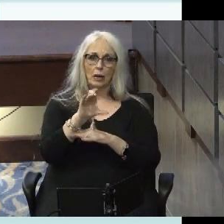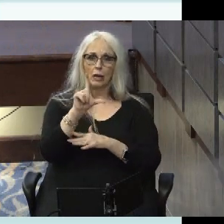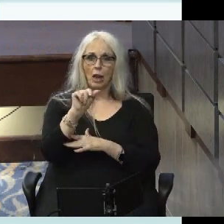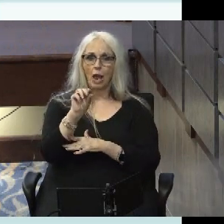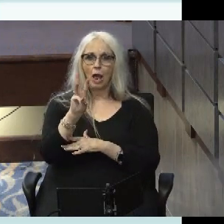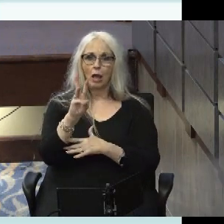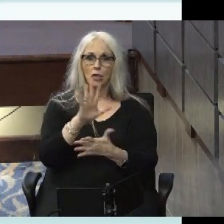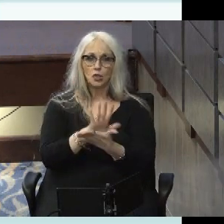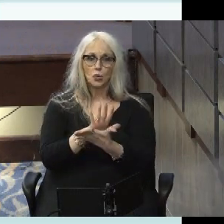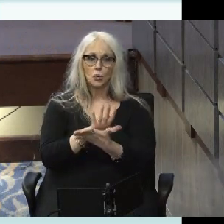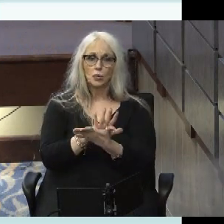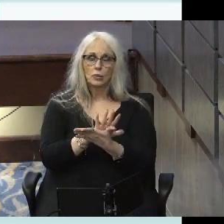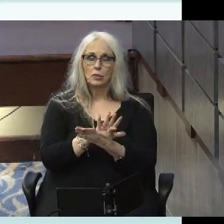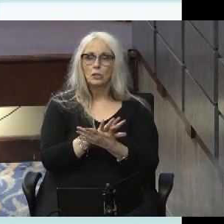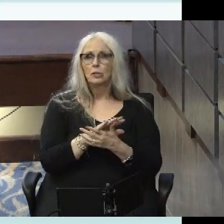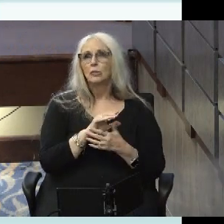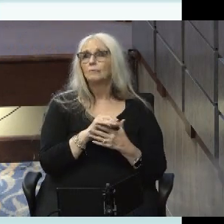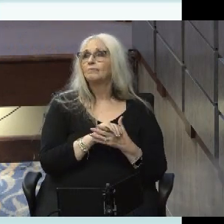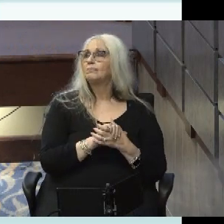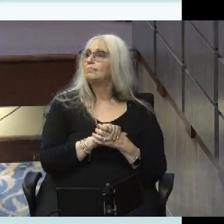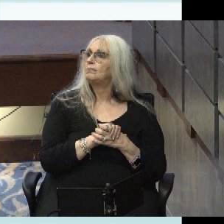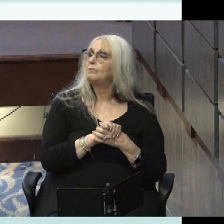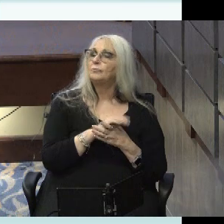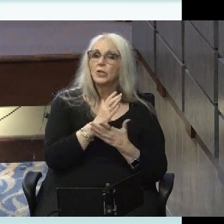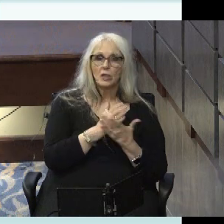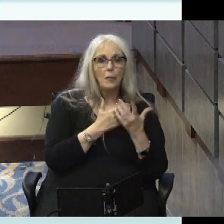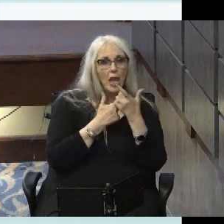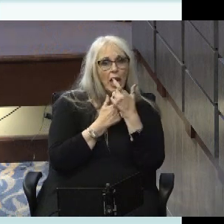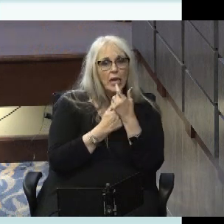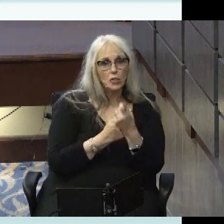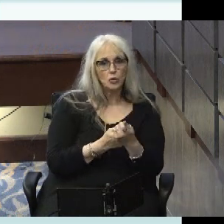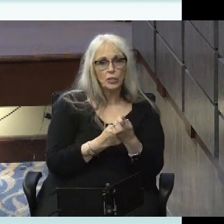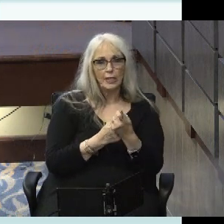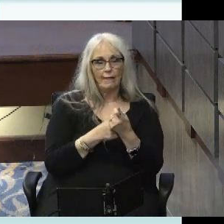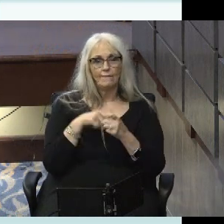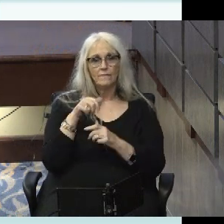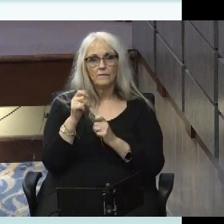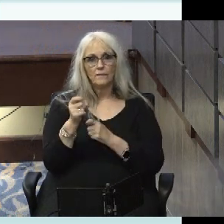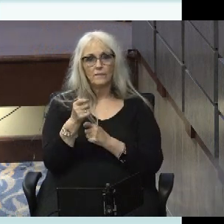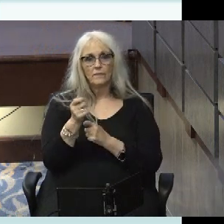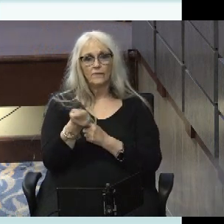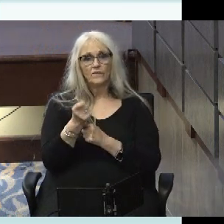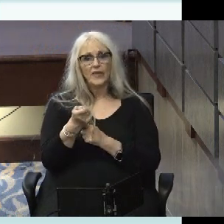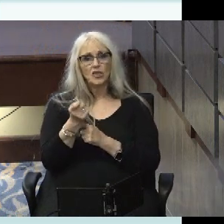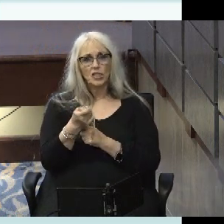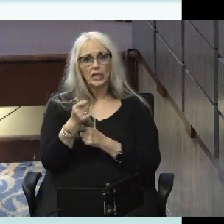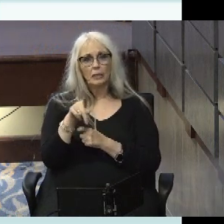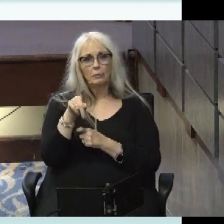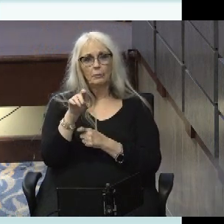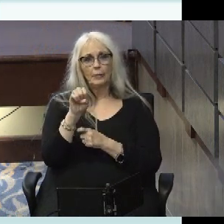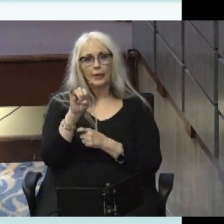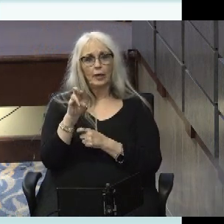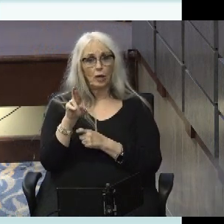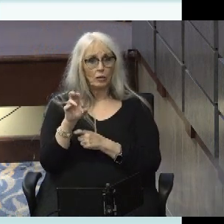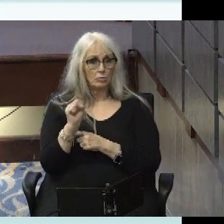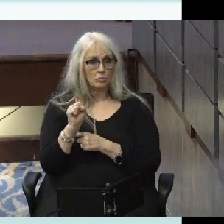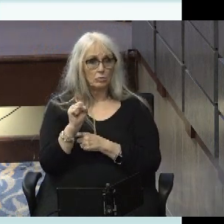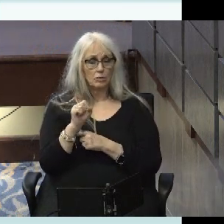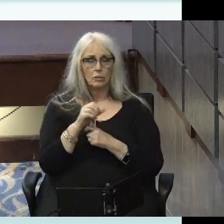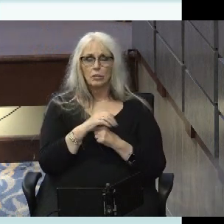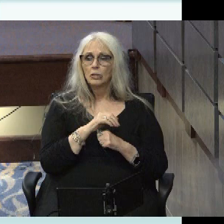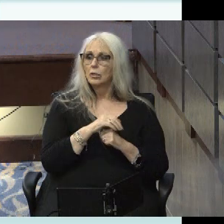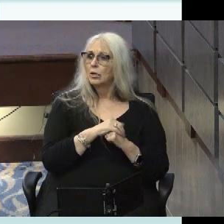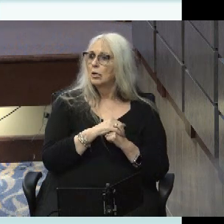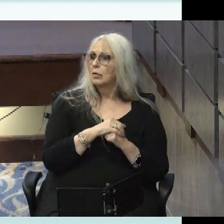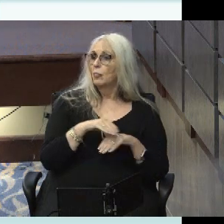were some existing little fishing piers that were there. Mhm. We've shown those as being removed.